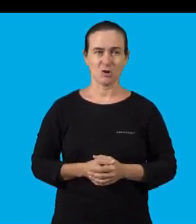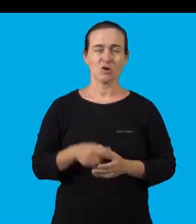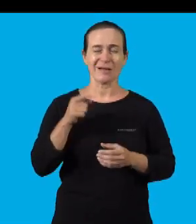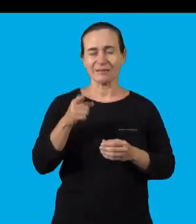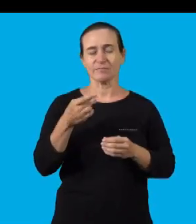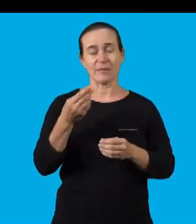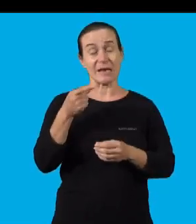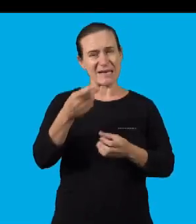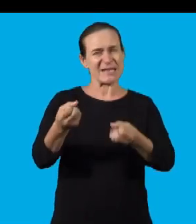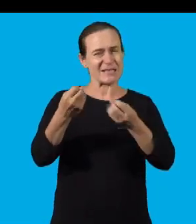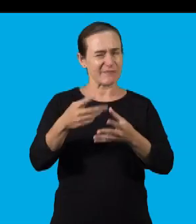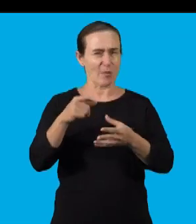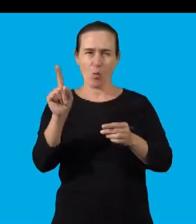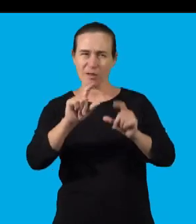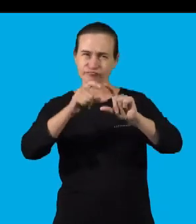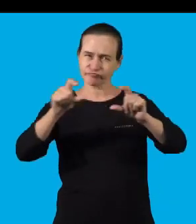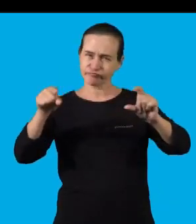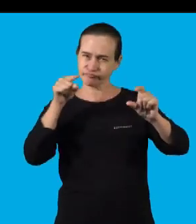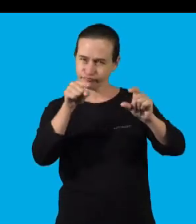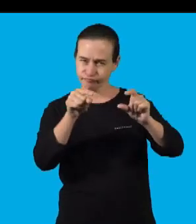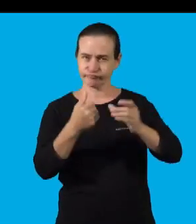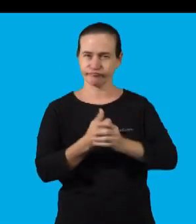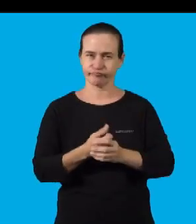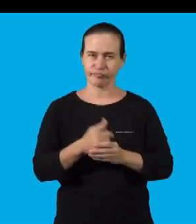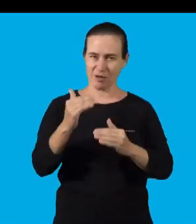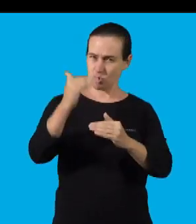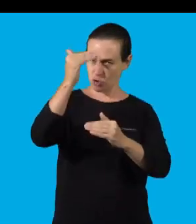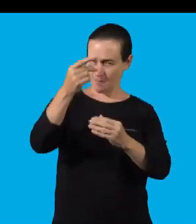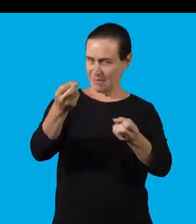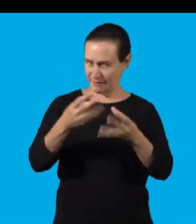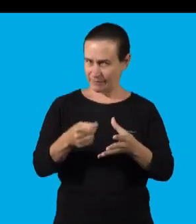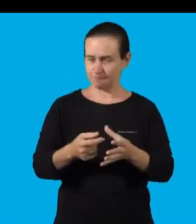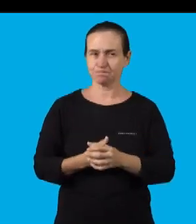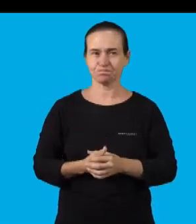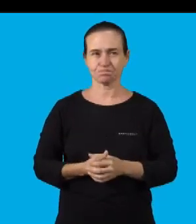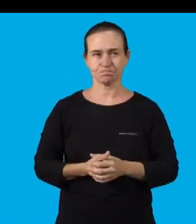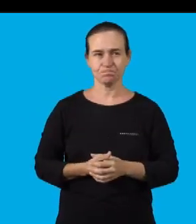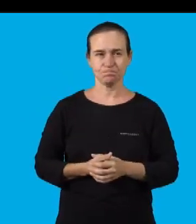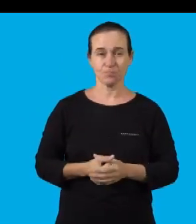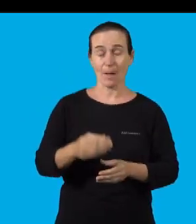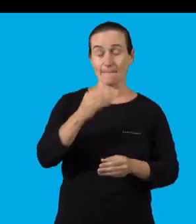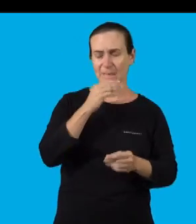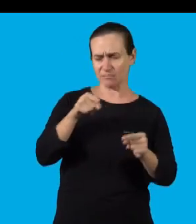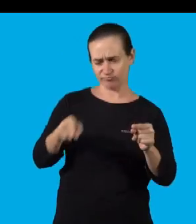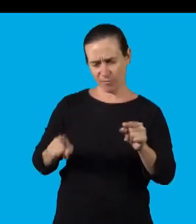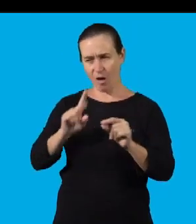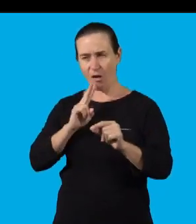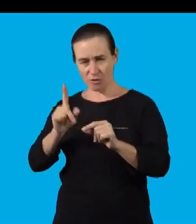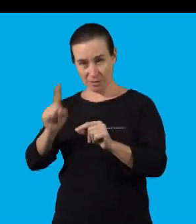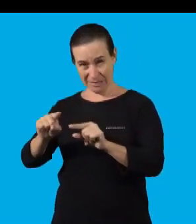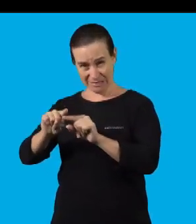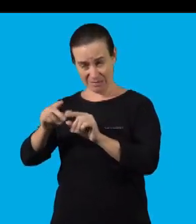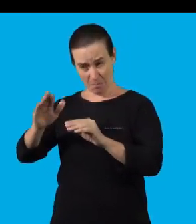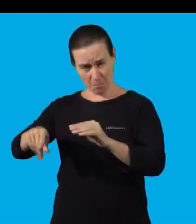originally given to find these values that we are expected to have at the end. So now at least we know what the answer is going to